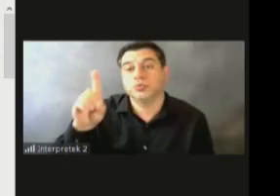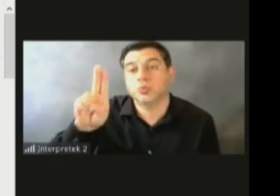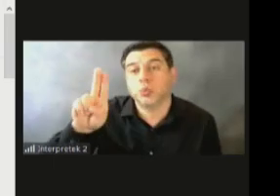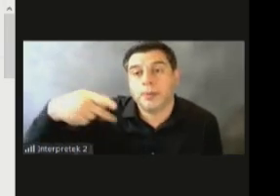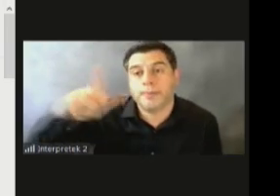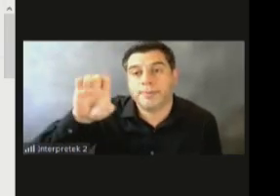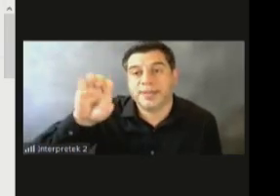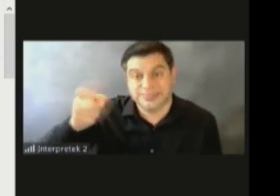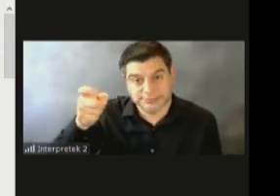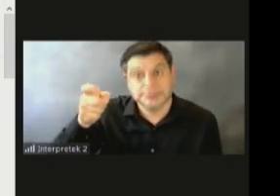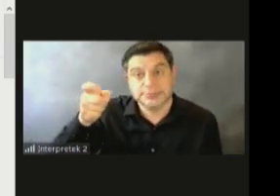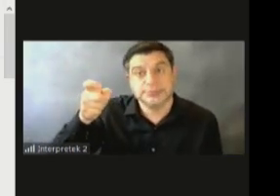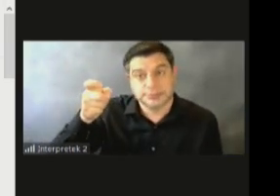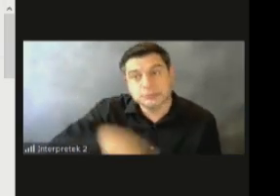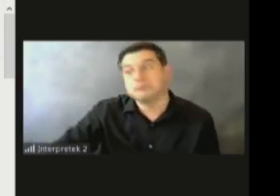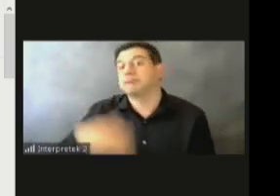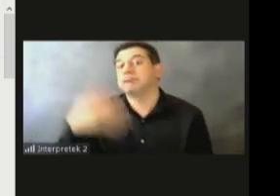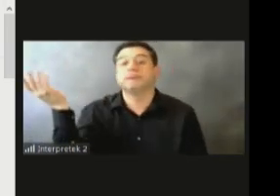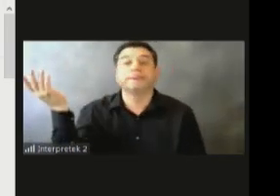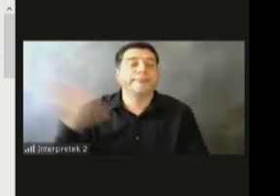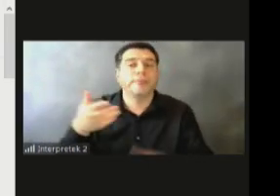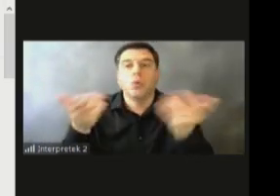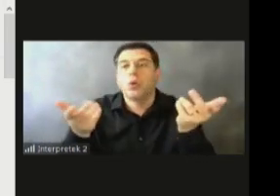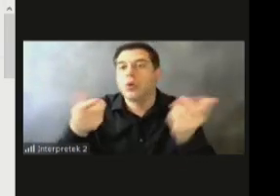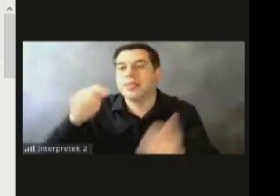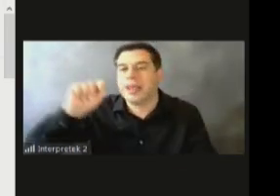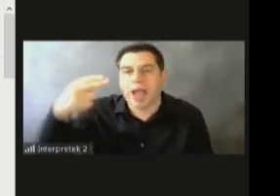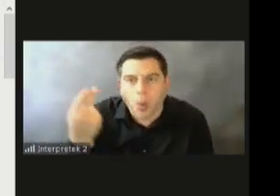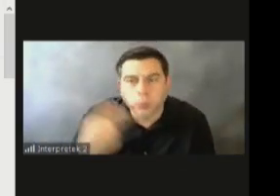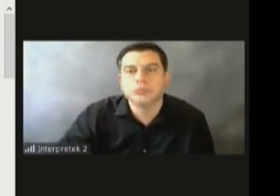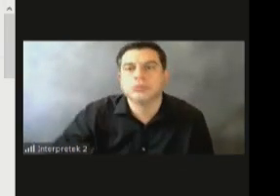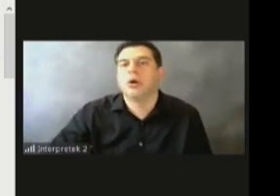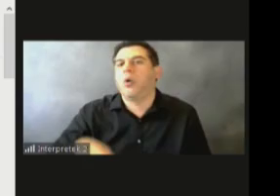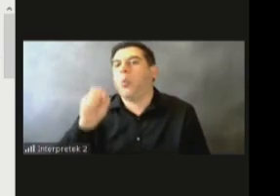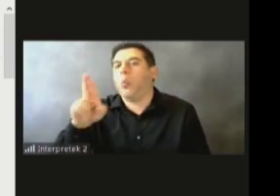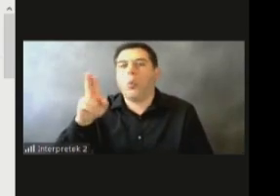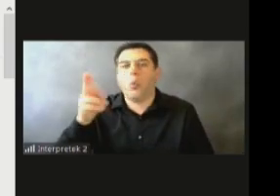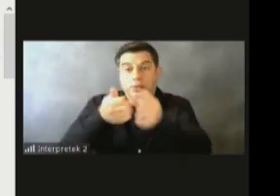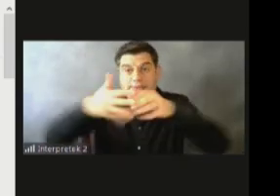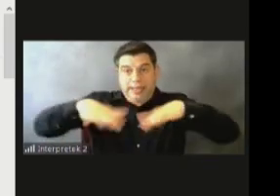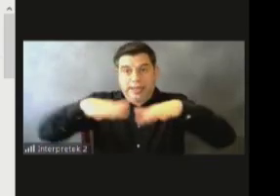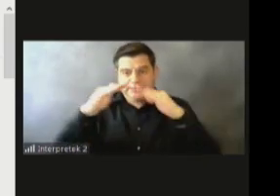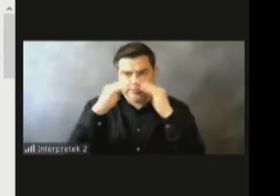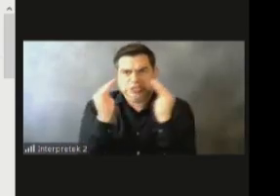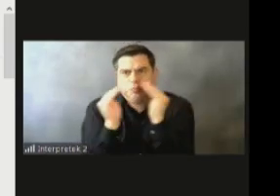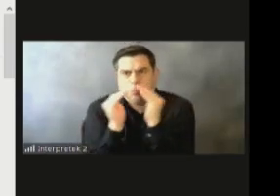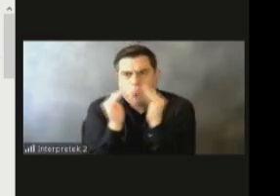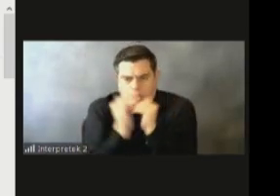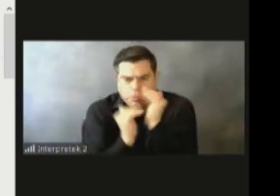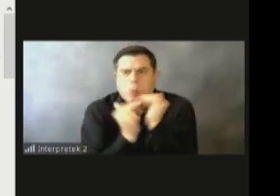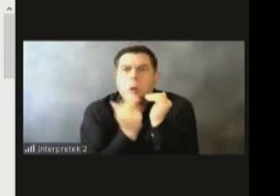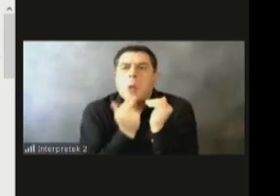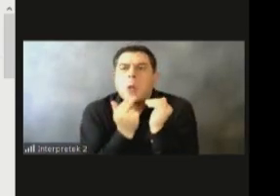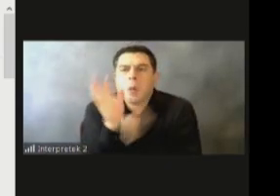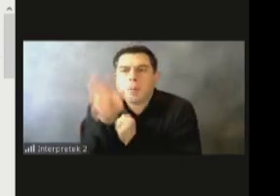increasing maximum lot coverage. That's, making it so you can build on a smaller lot and build a house that's to the edges of a lot.